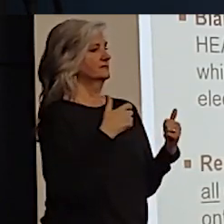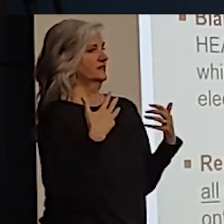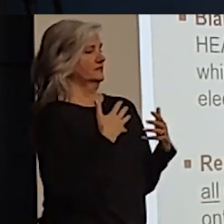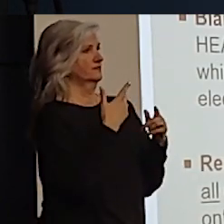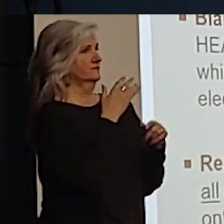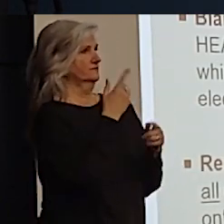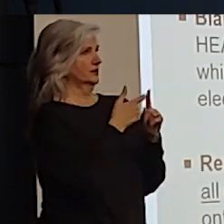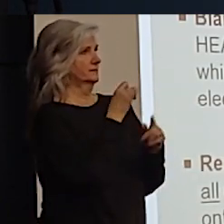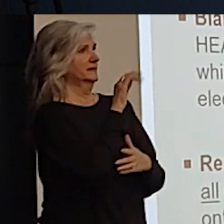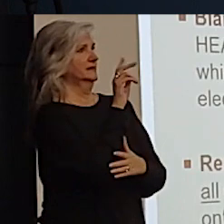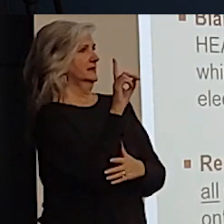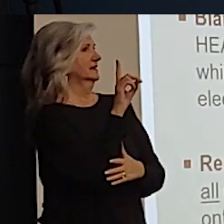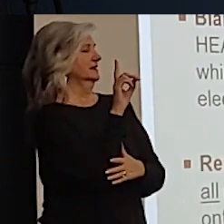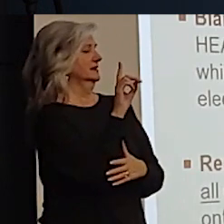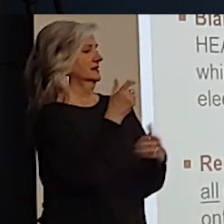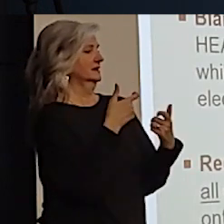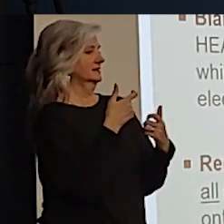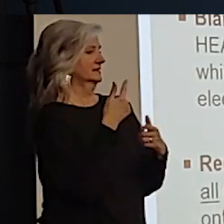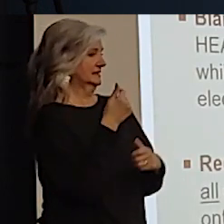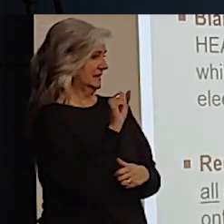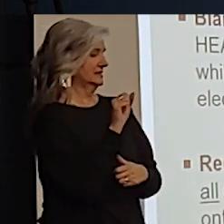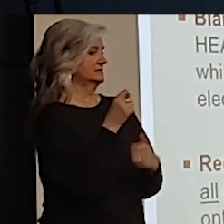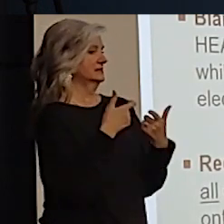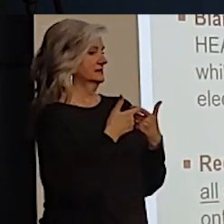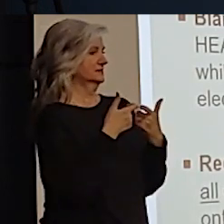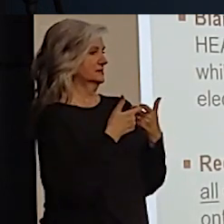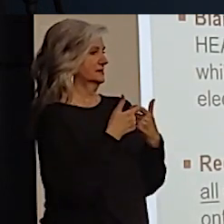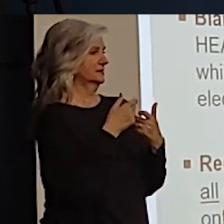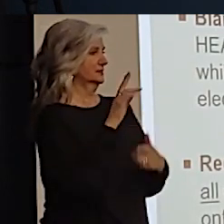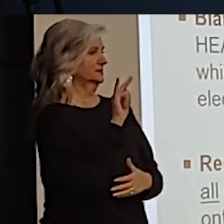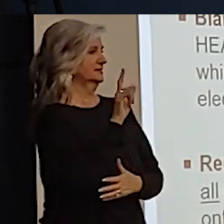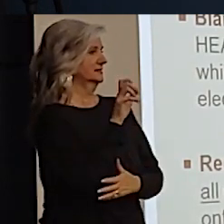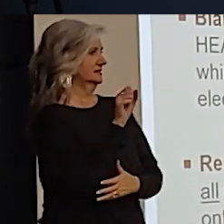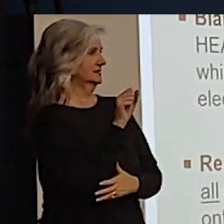Indiana Electric and Gas Utilities over